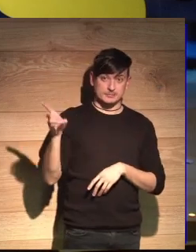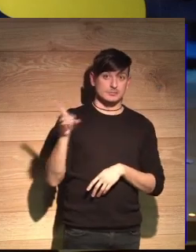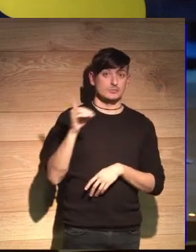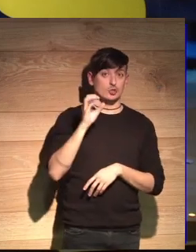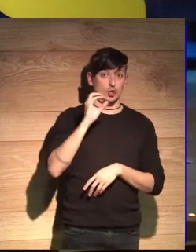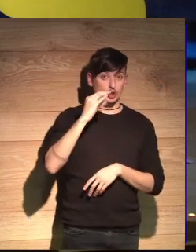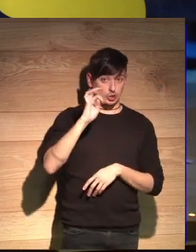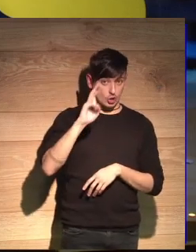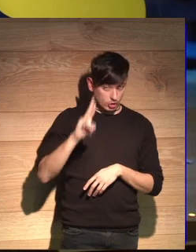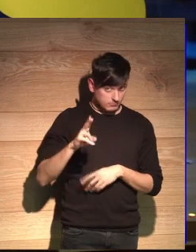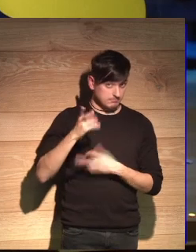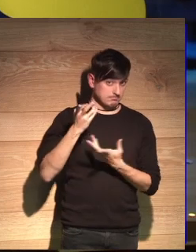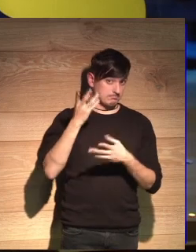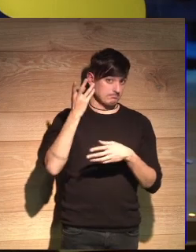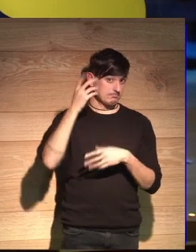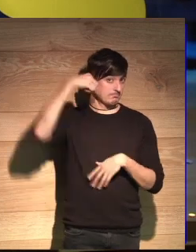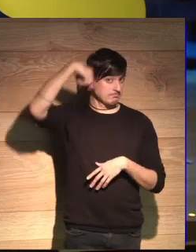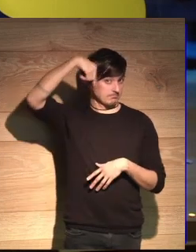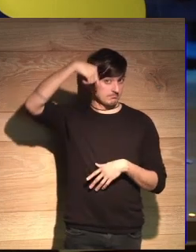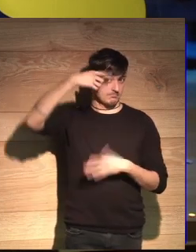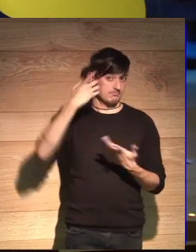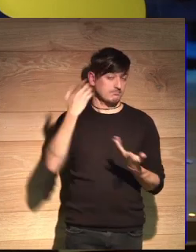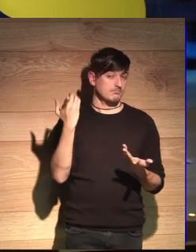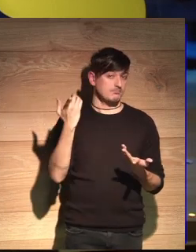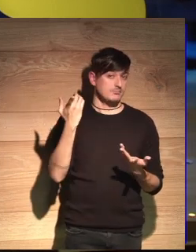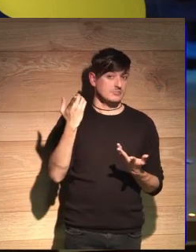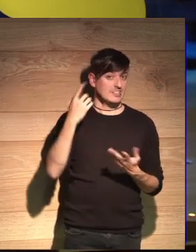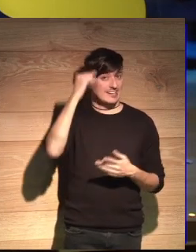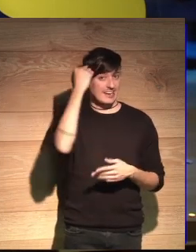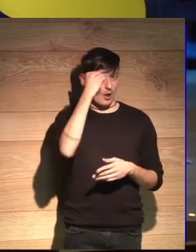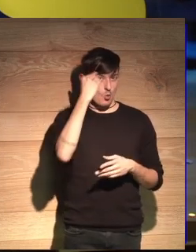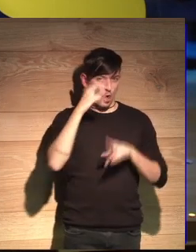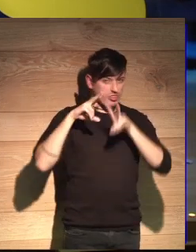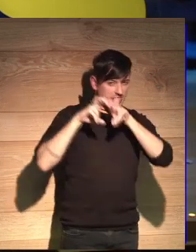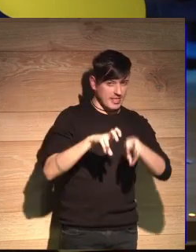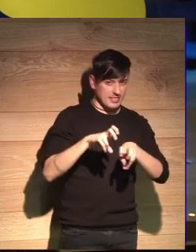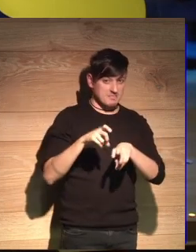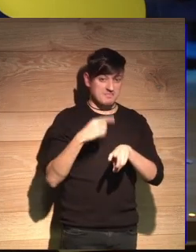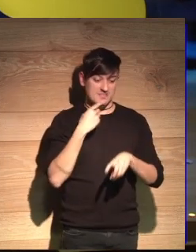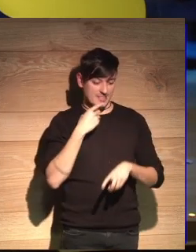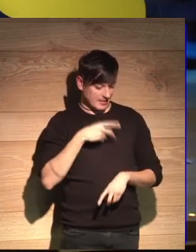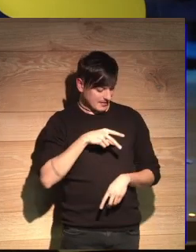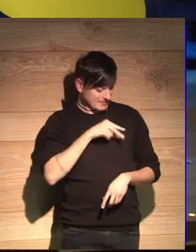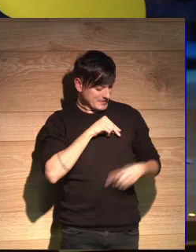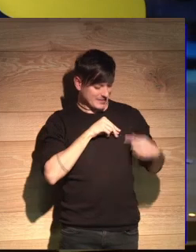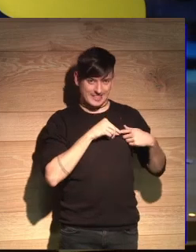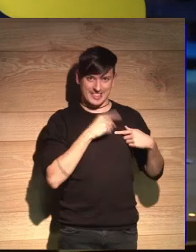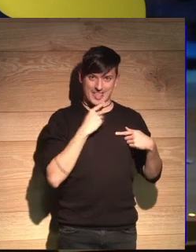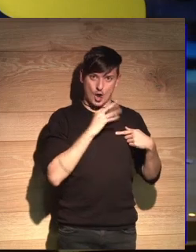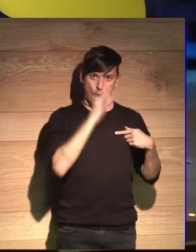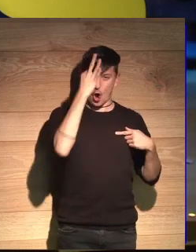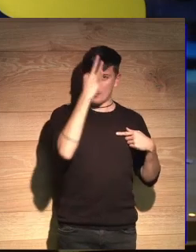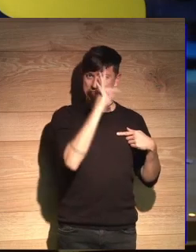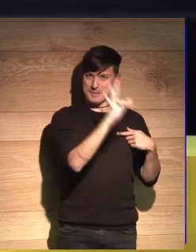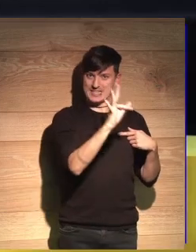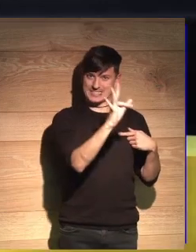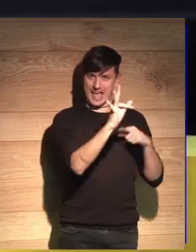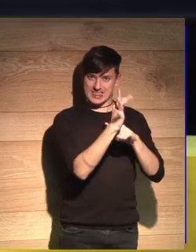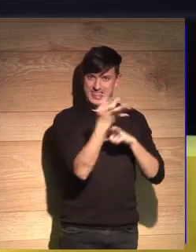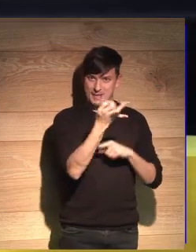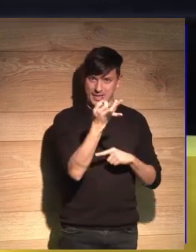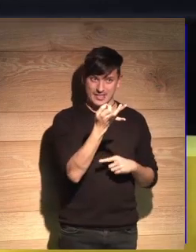computational neuroscience by the University of Stockholm. I will have to say that he has a pin that says that you have to be optimistic. It's quite a